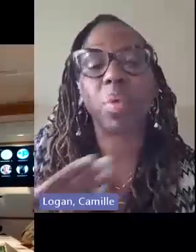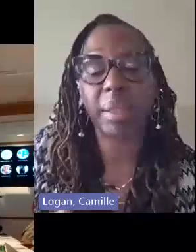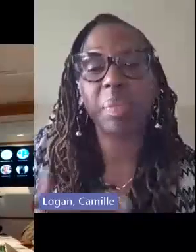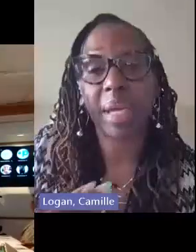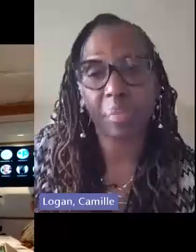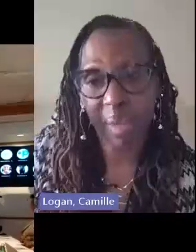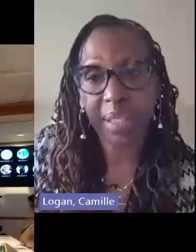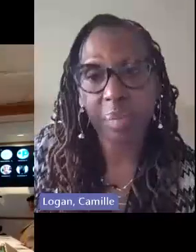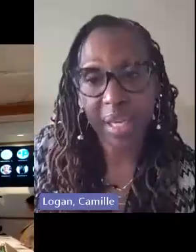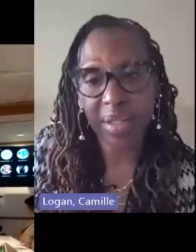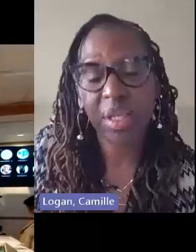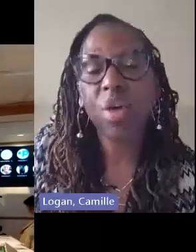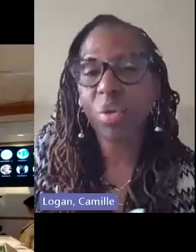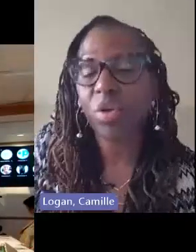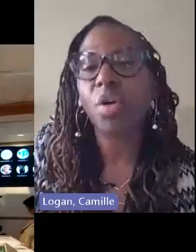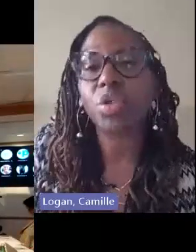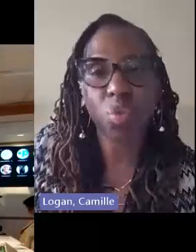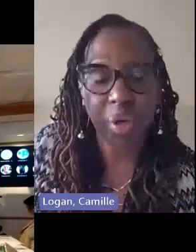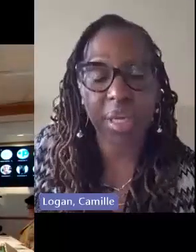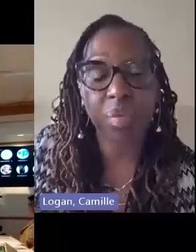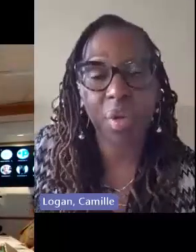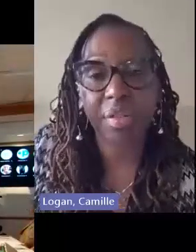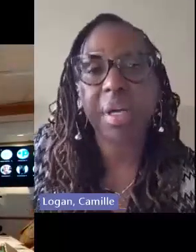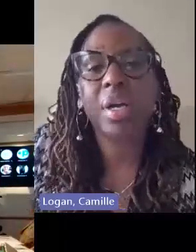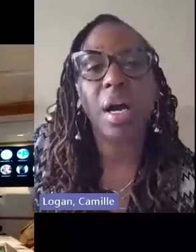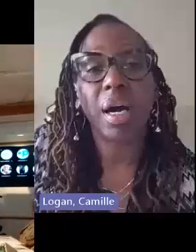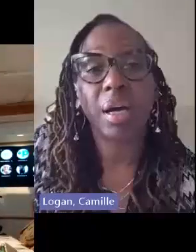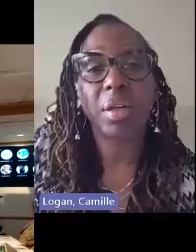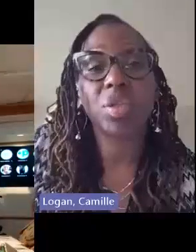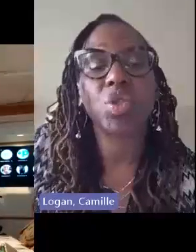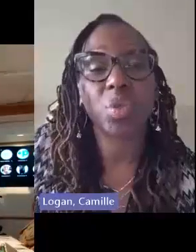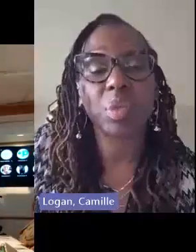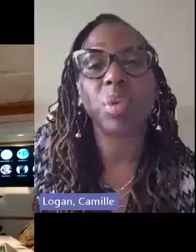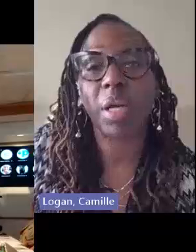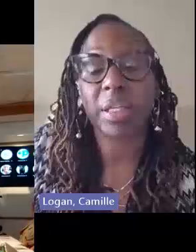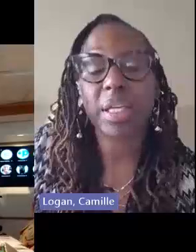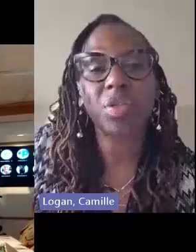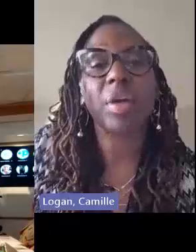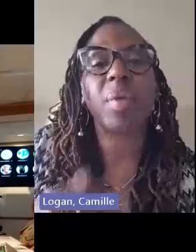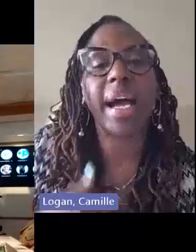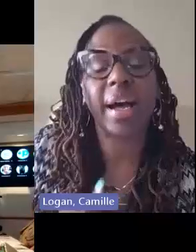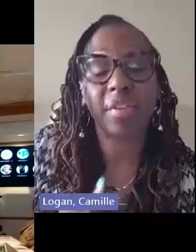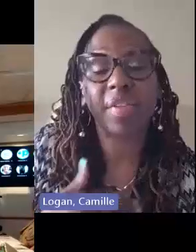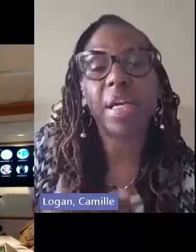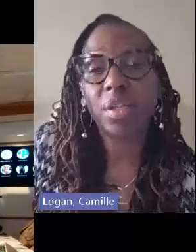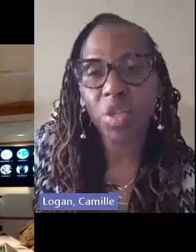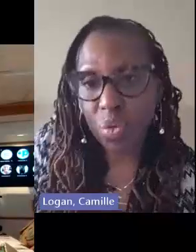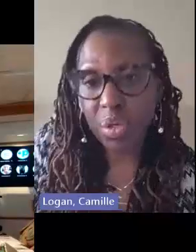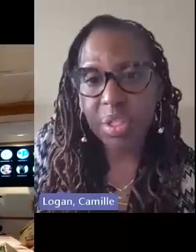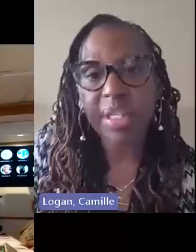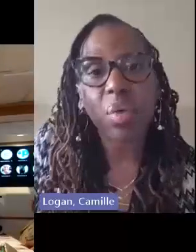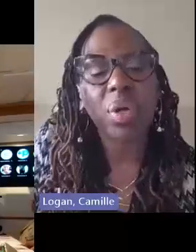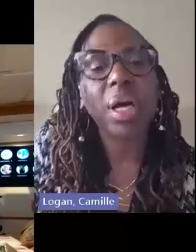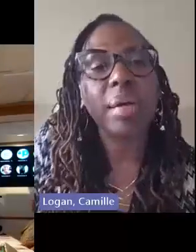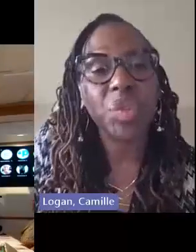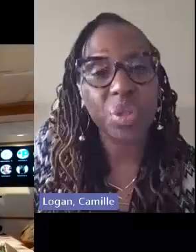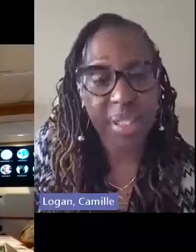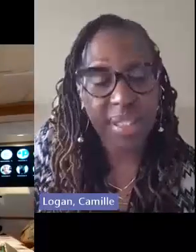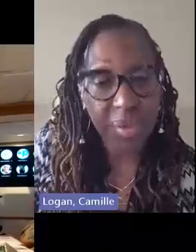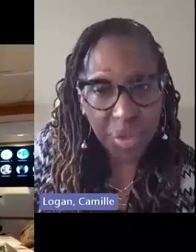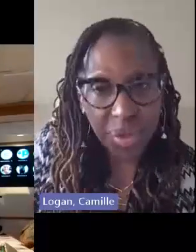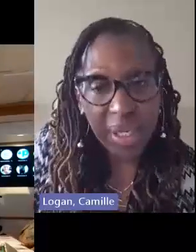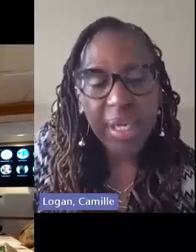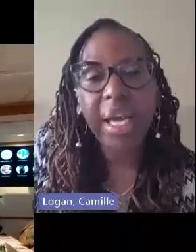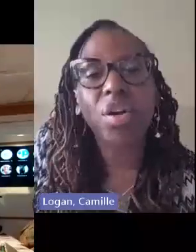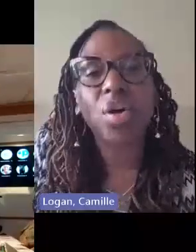have the broad based piece where they're also working with students broadly so that we have schools that will come to